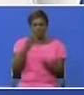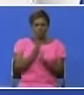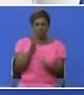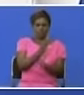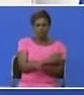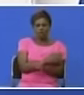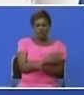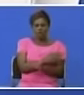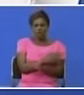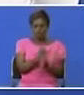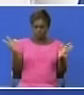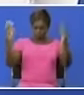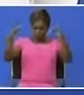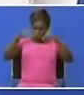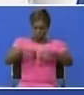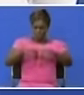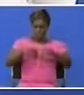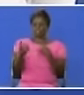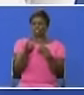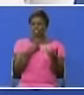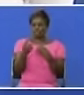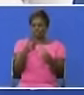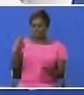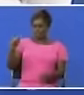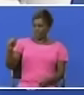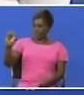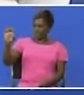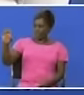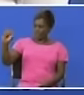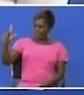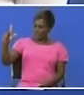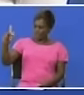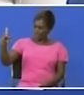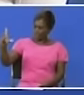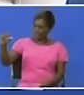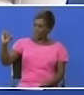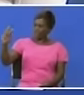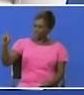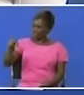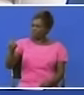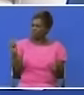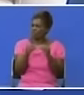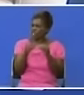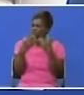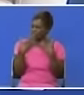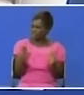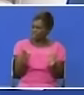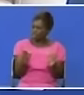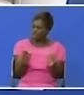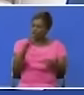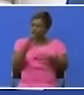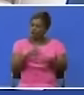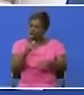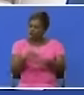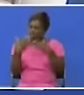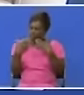to them. And in the press conference, you said, we will be speaking to Netflix on Wednesday. Was there an approach perhaps to call Netflix aside and